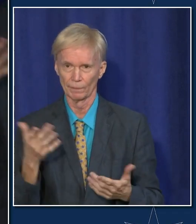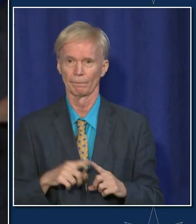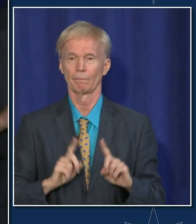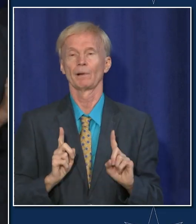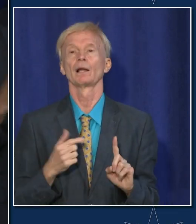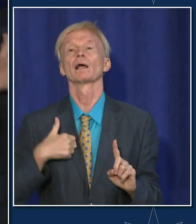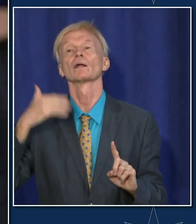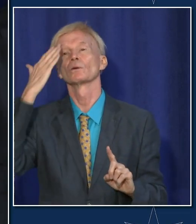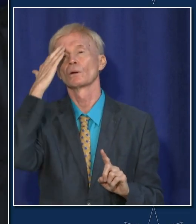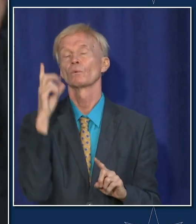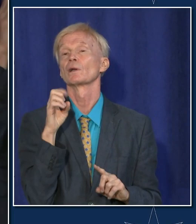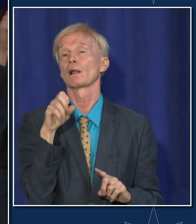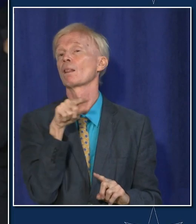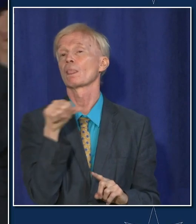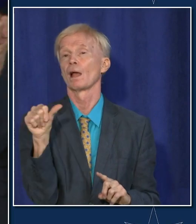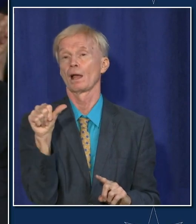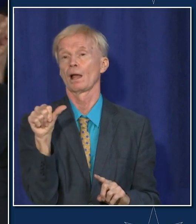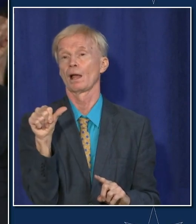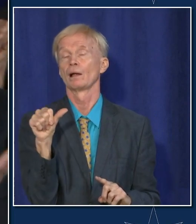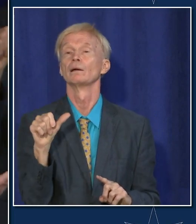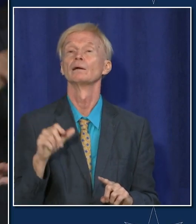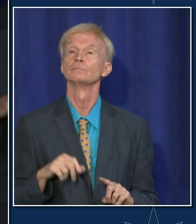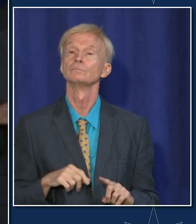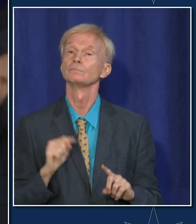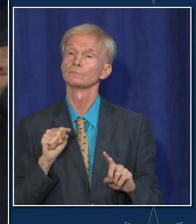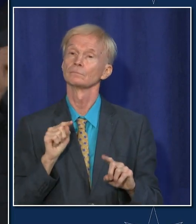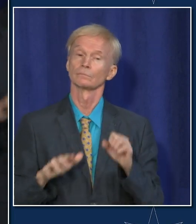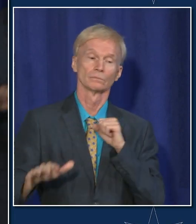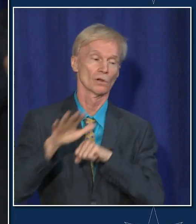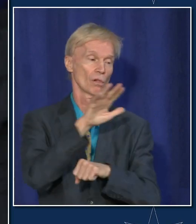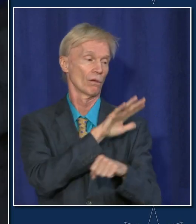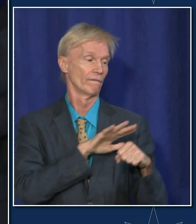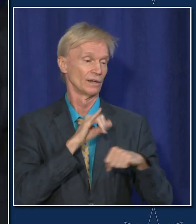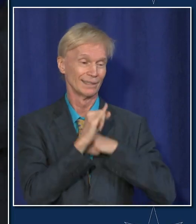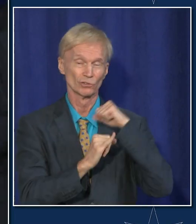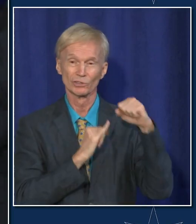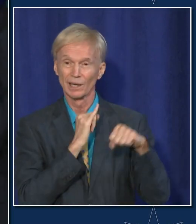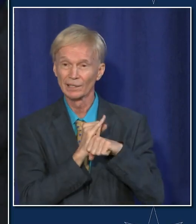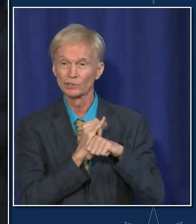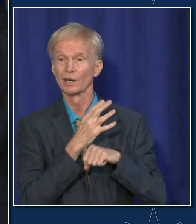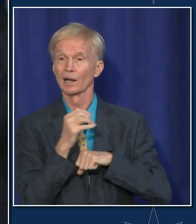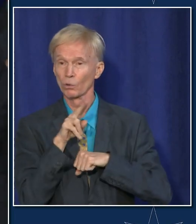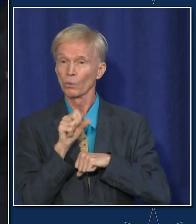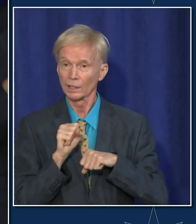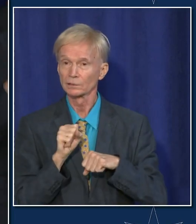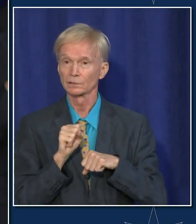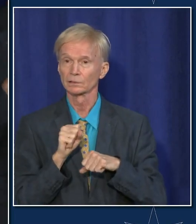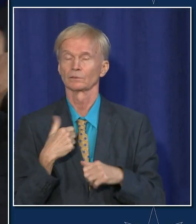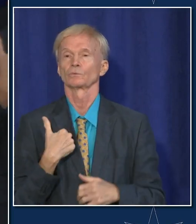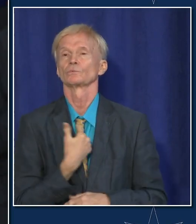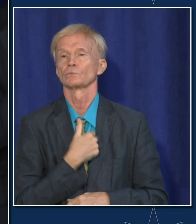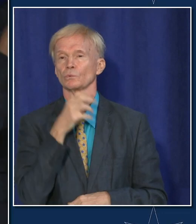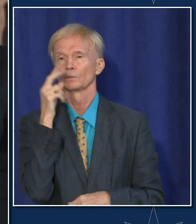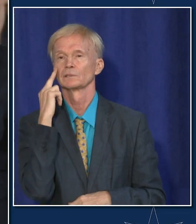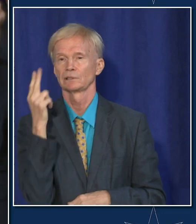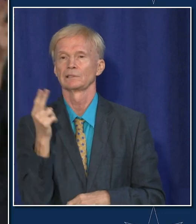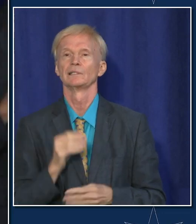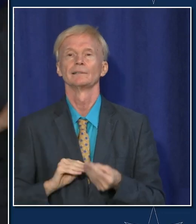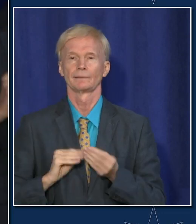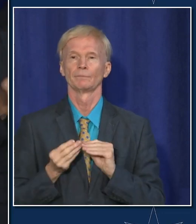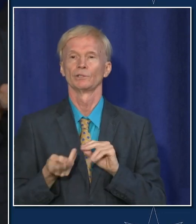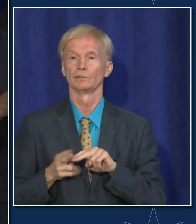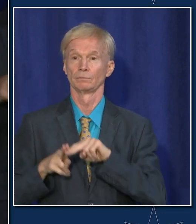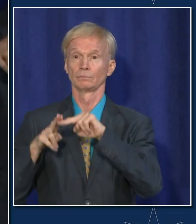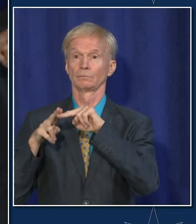the Delta variant, based on what we're seeing internationally and across the country, we're going to see this increase that we're on right